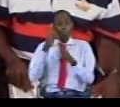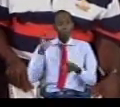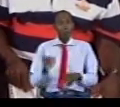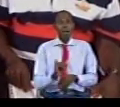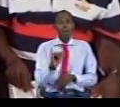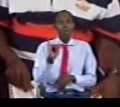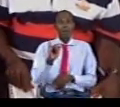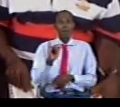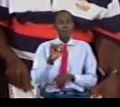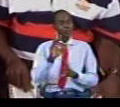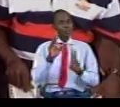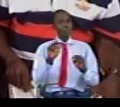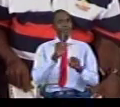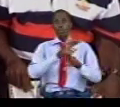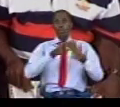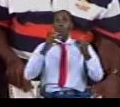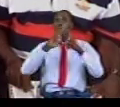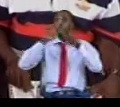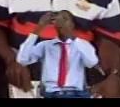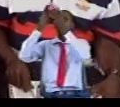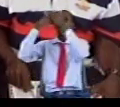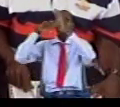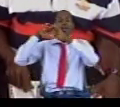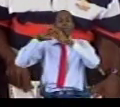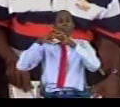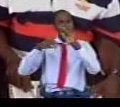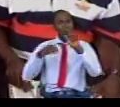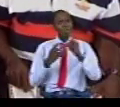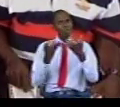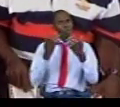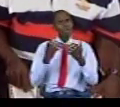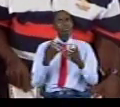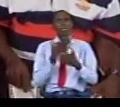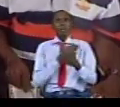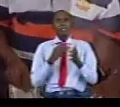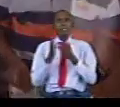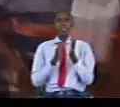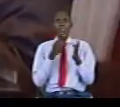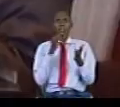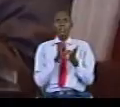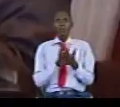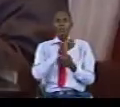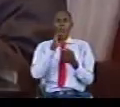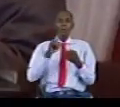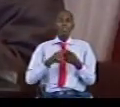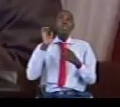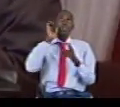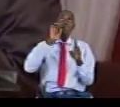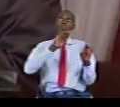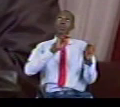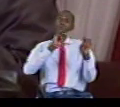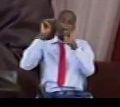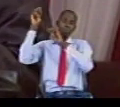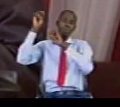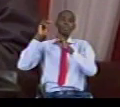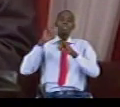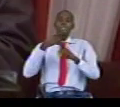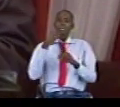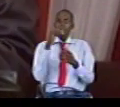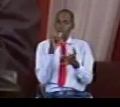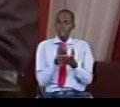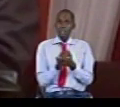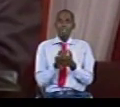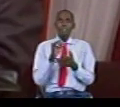And Jesus said, where he's going to heaven. I was seeing that, the dwelling place of God. And he says, I want